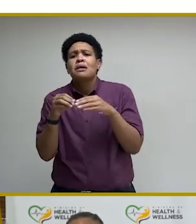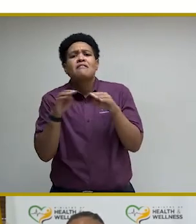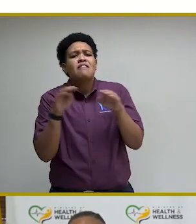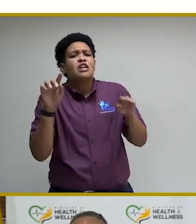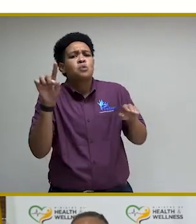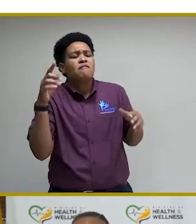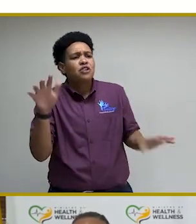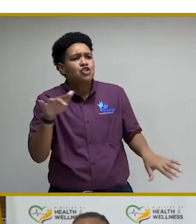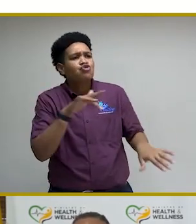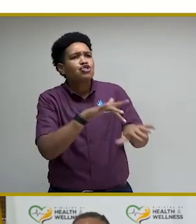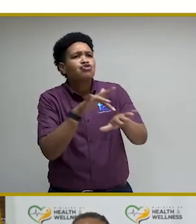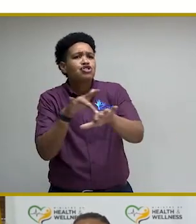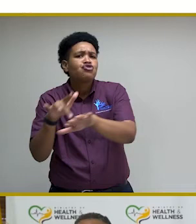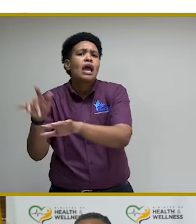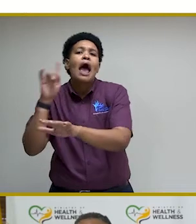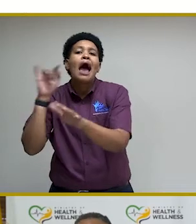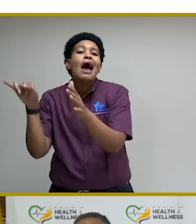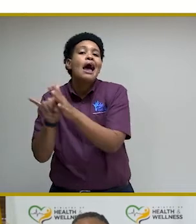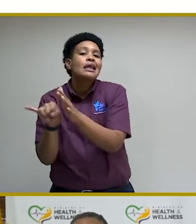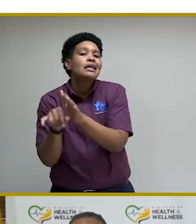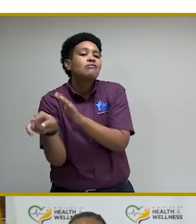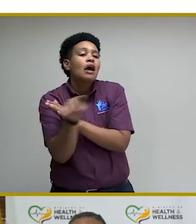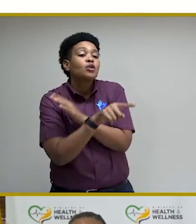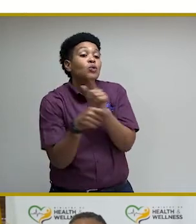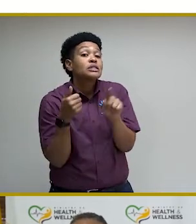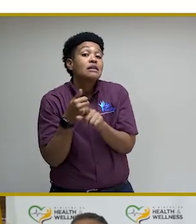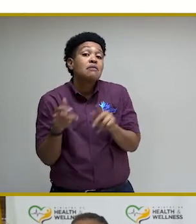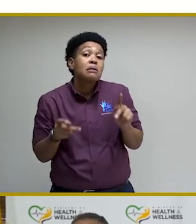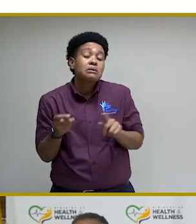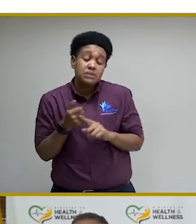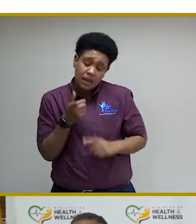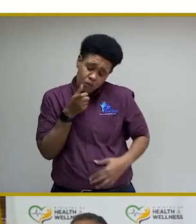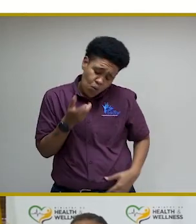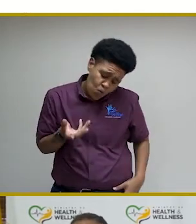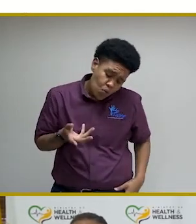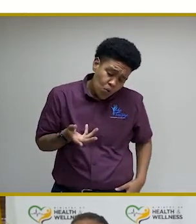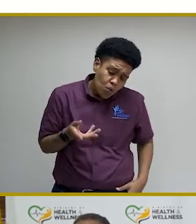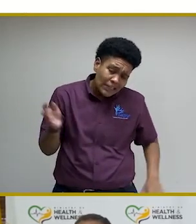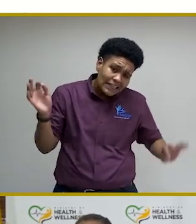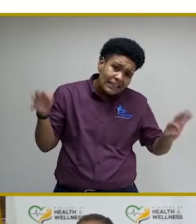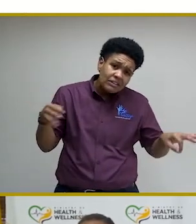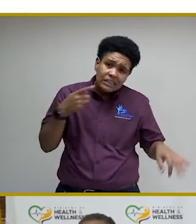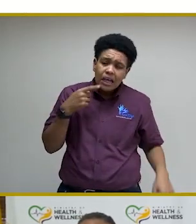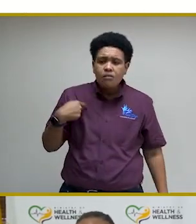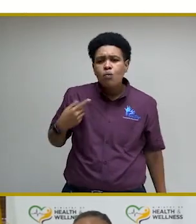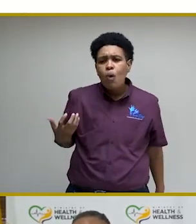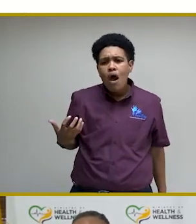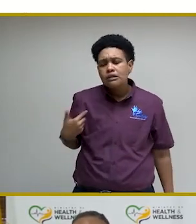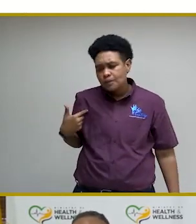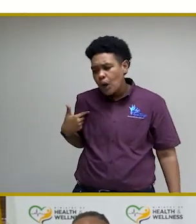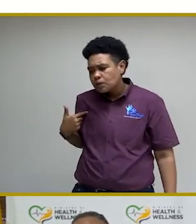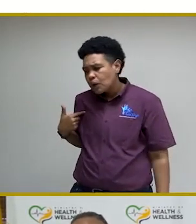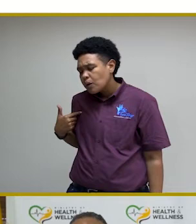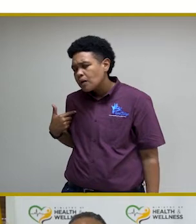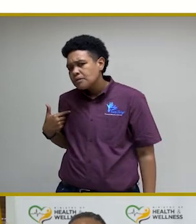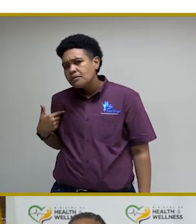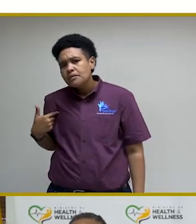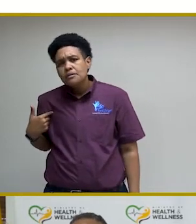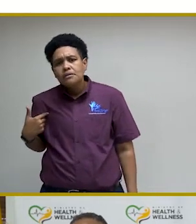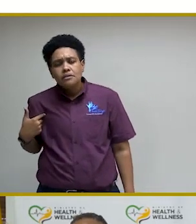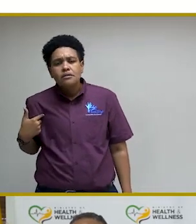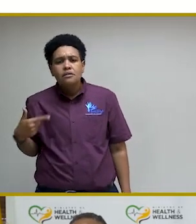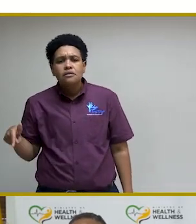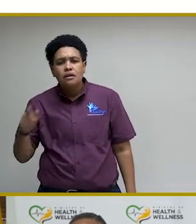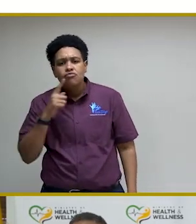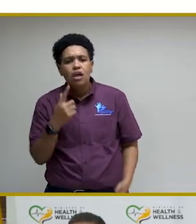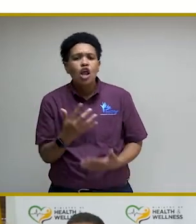1, and they have been identifying those persons who definitively say that they want to take the vaccine, and they